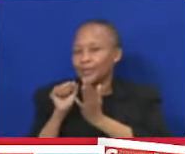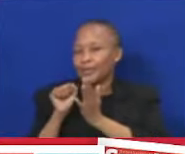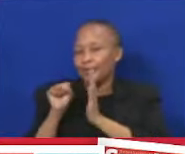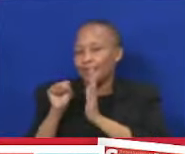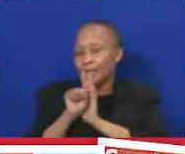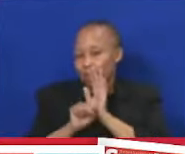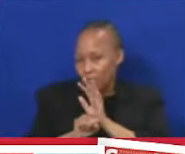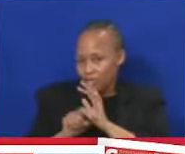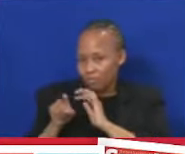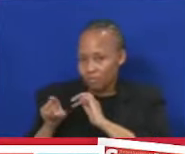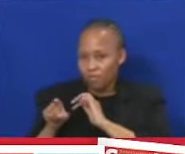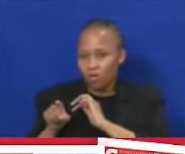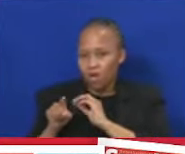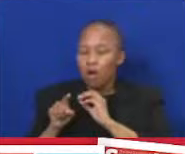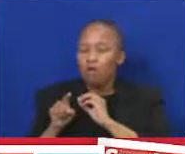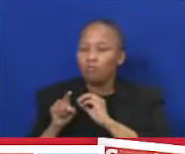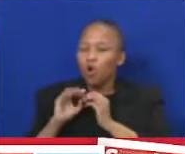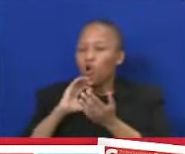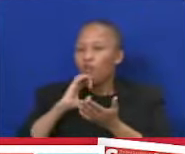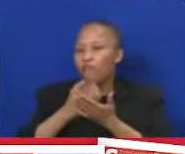correctness.